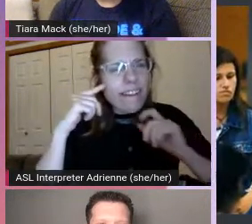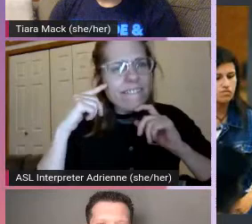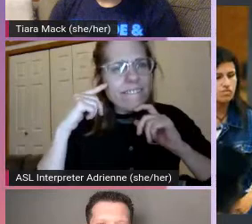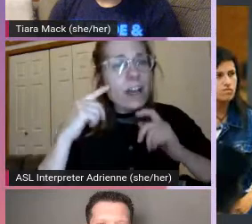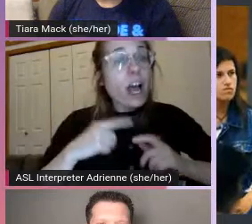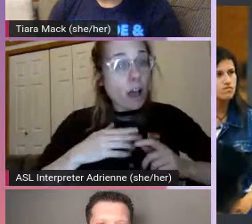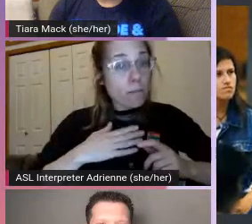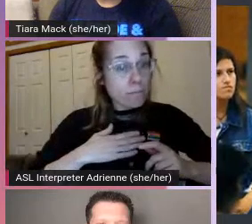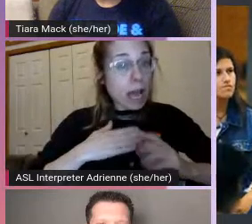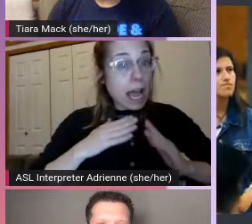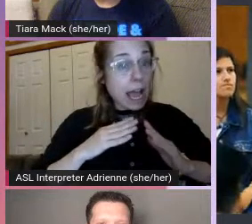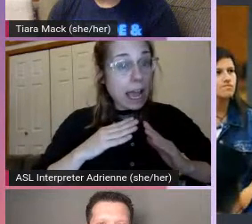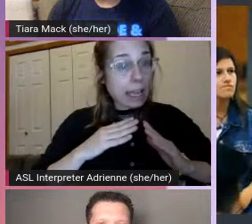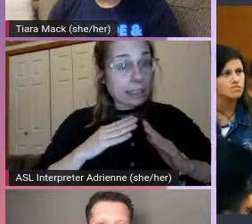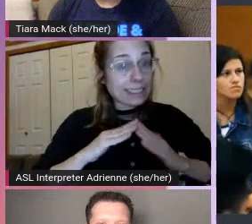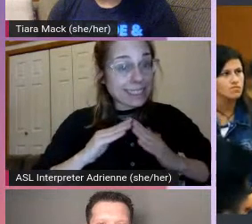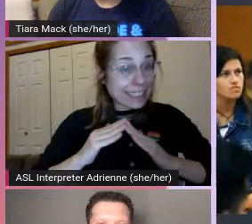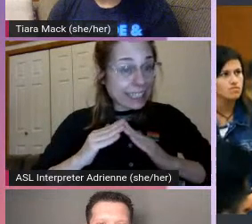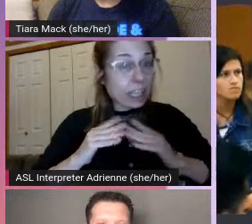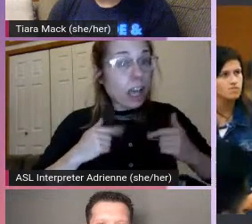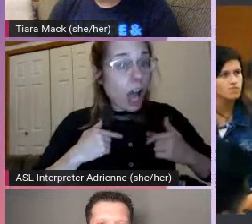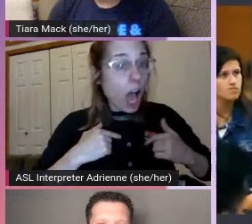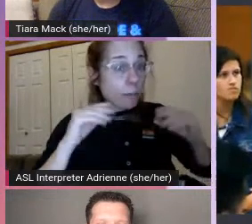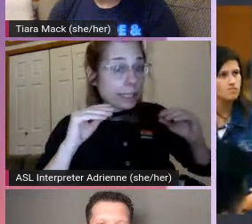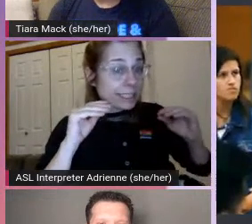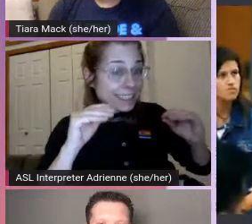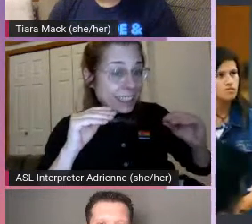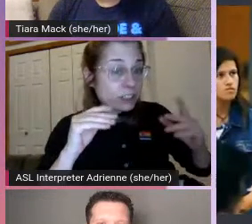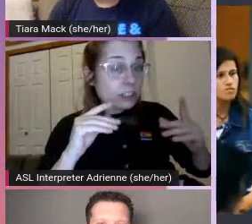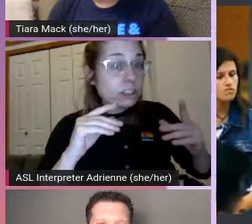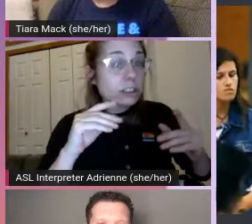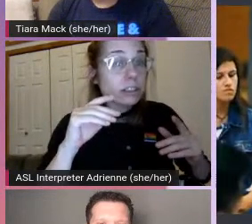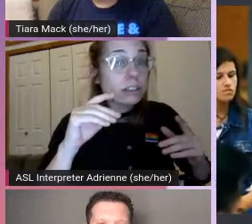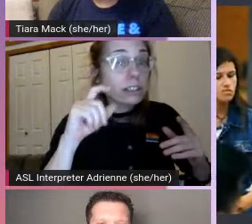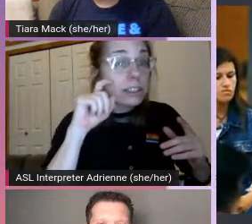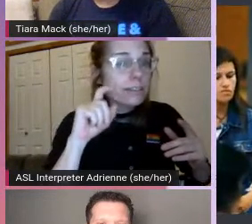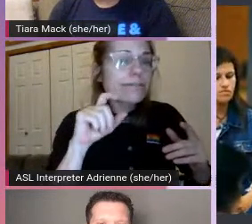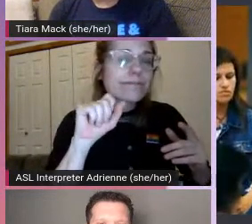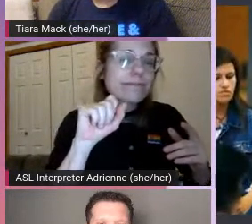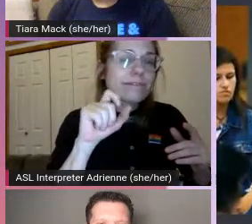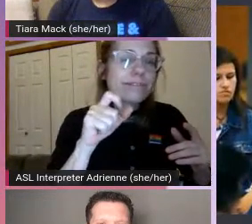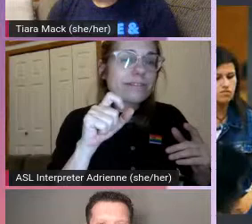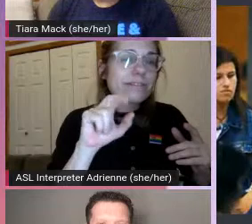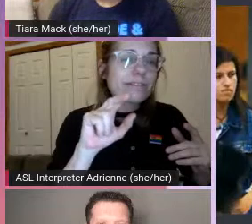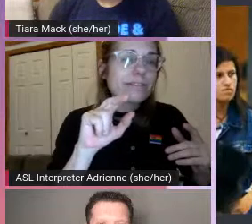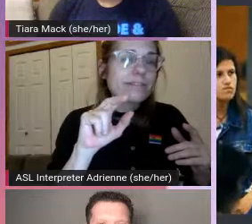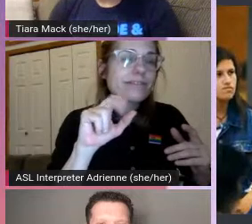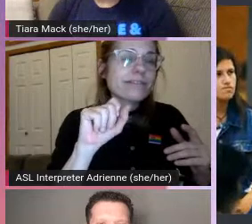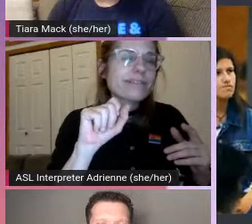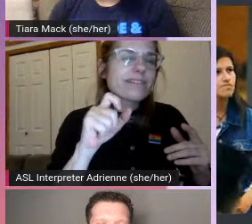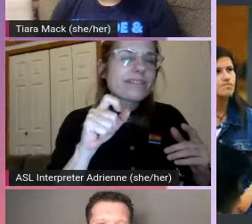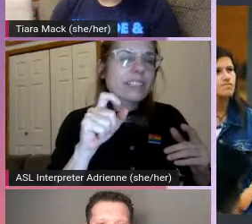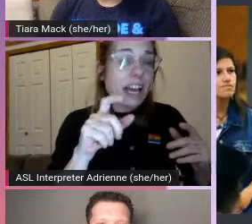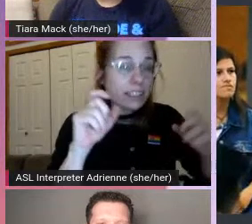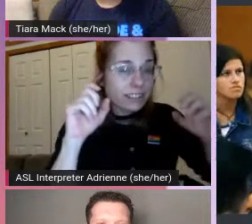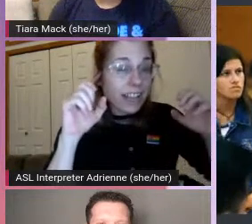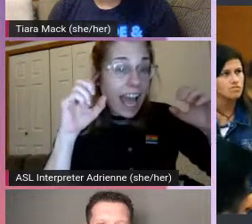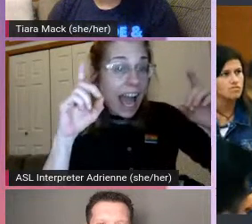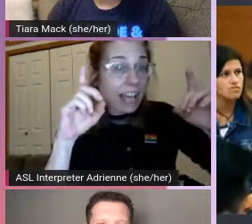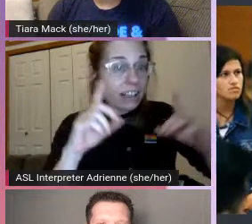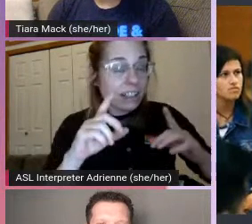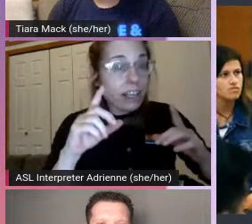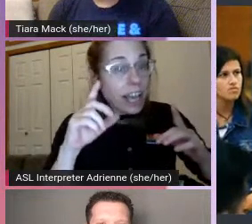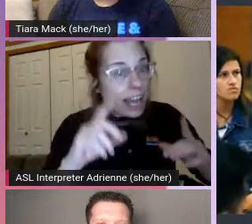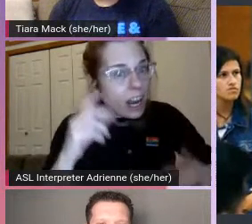city. It was through that experience that I realized how much I did not have growing up. I didn't come out until later